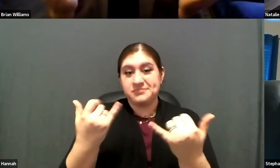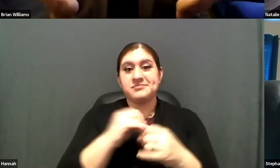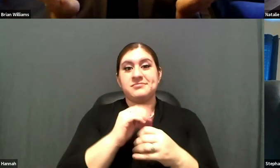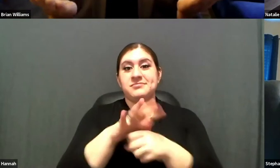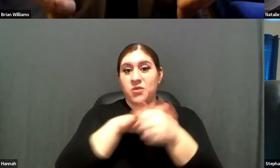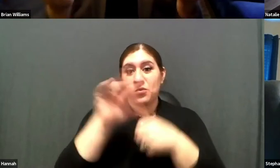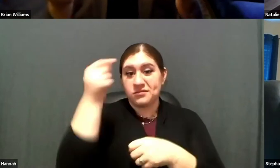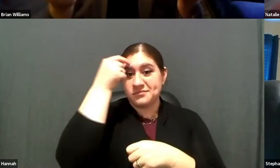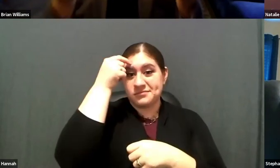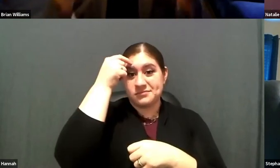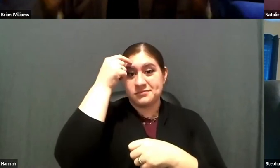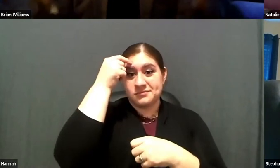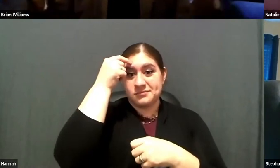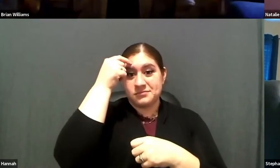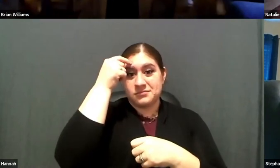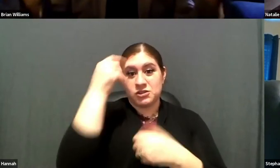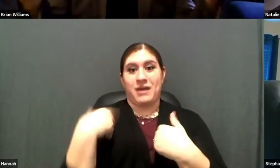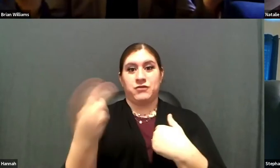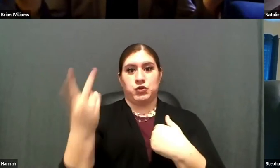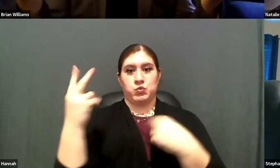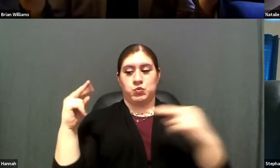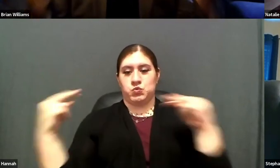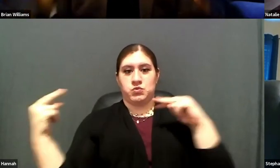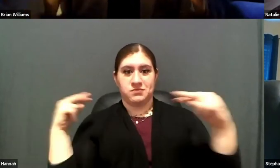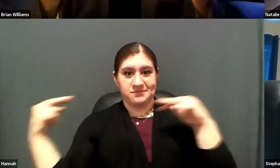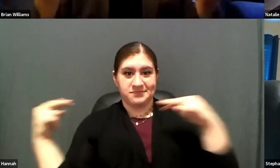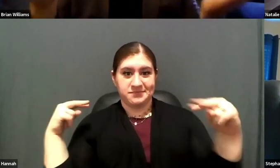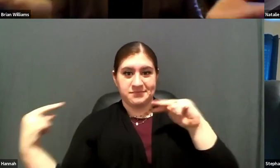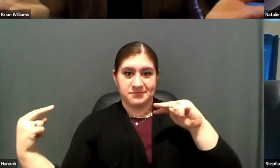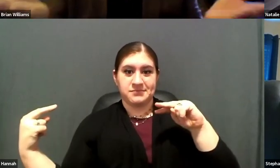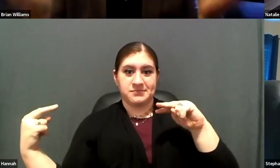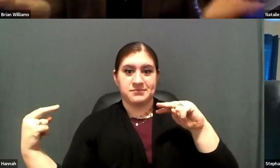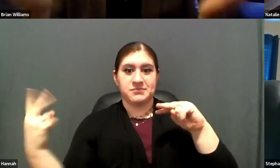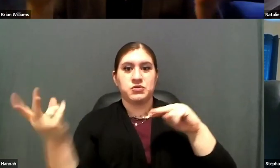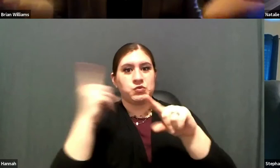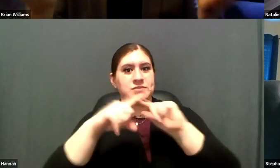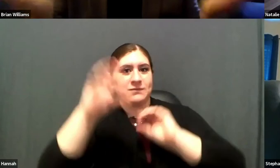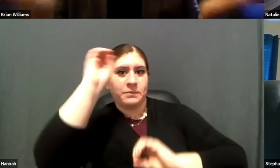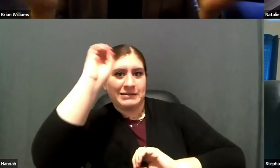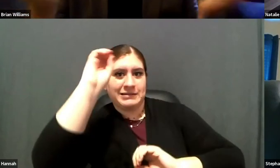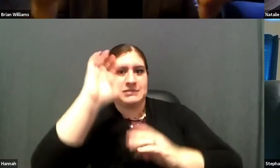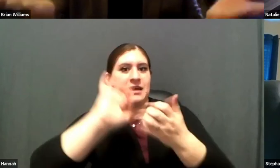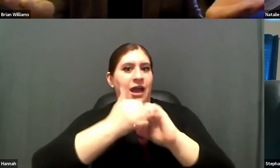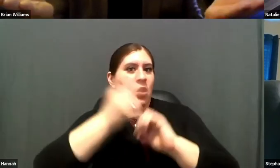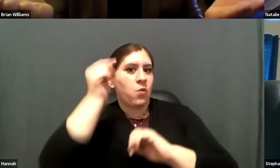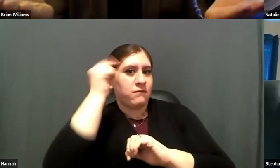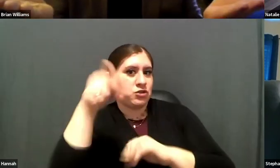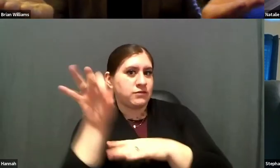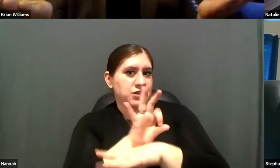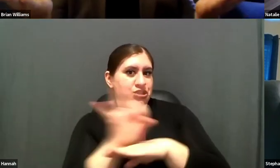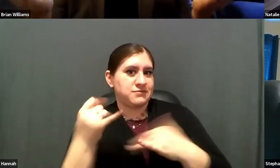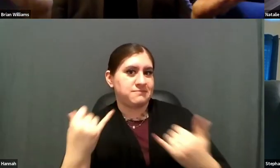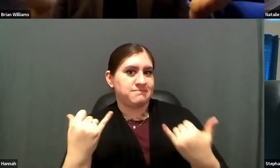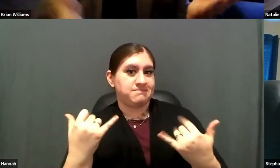government, you got two sides to it, right? And two different opinions in how government should function.